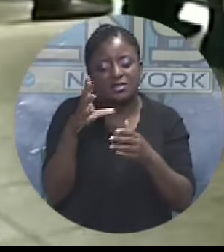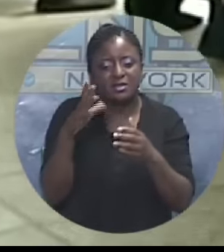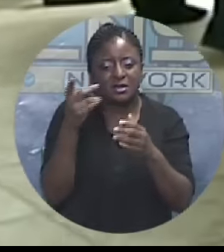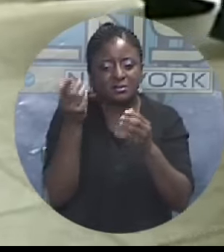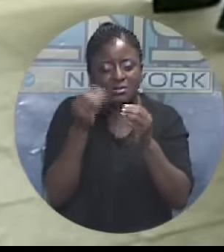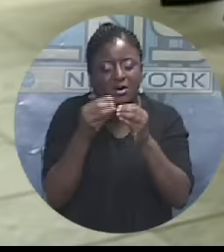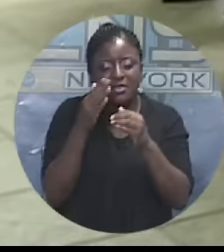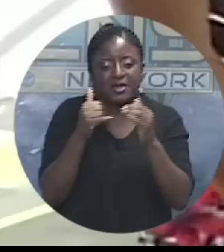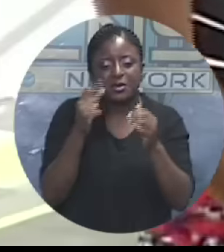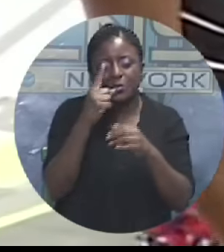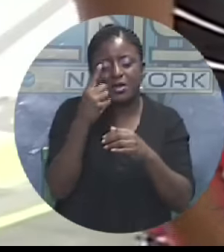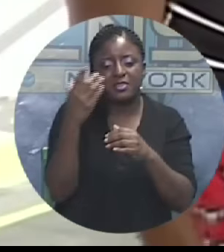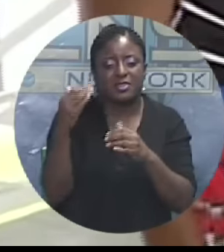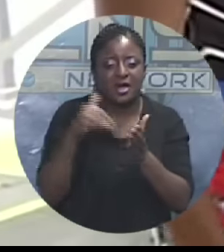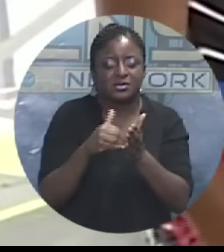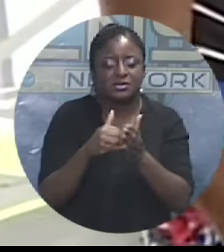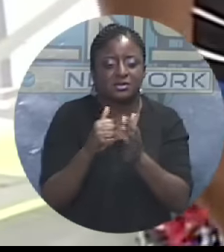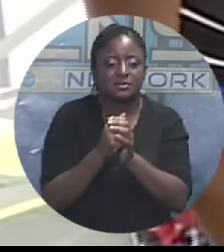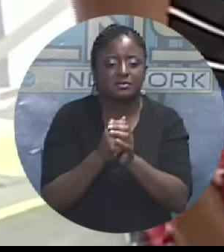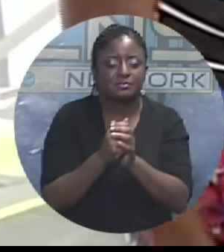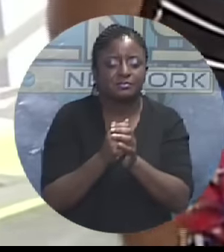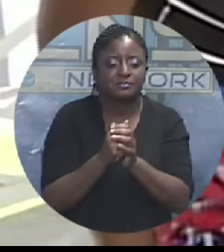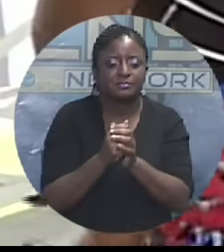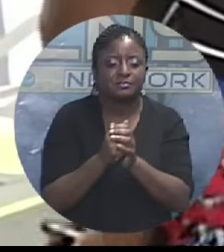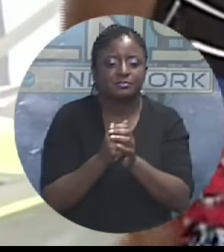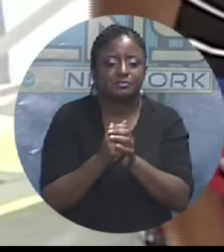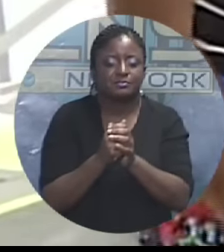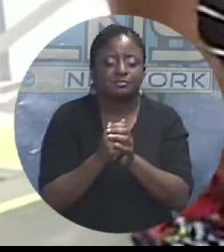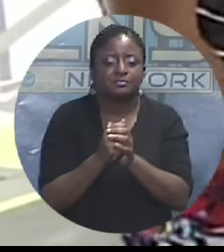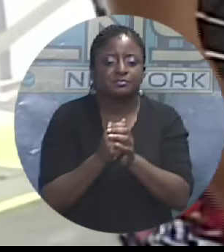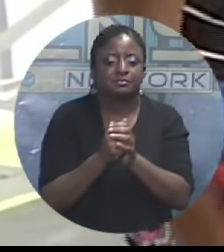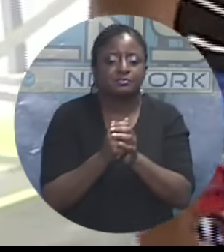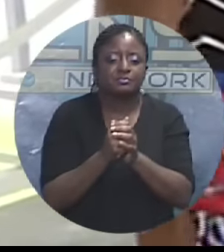people rushed in to vote. Cleopatra Murphy, ZNS Network News.